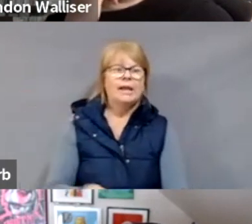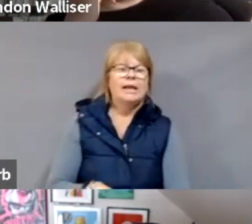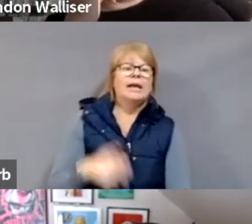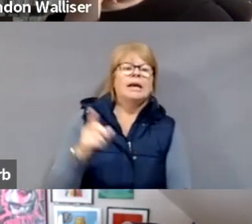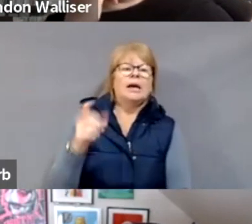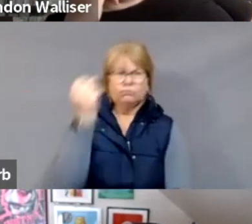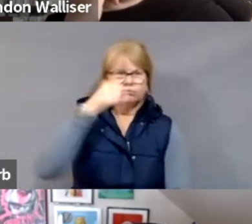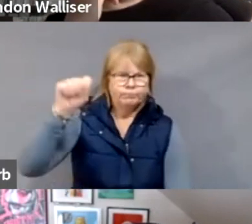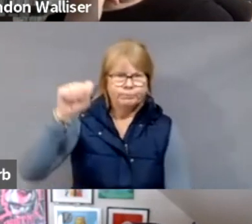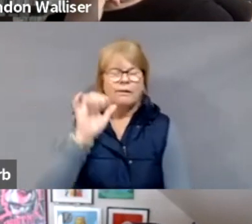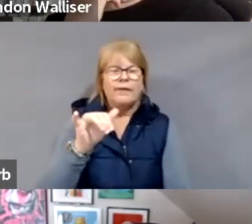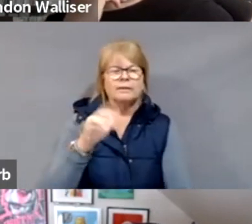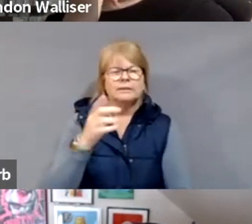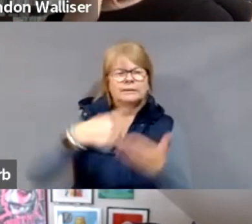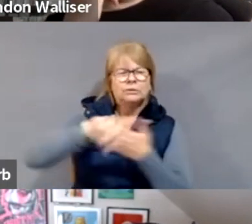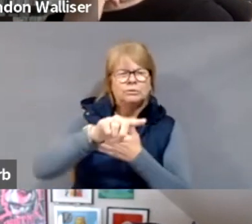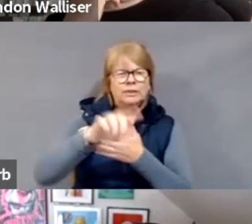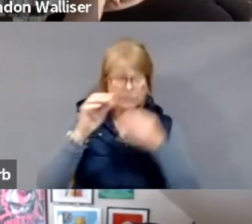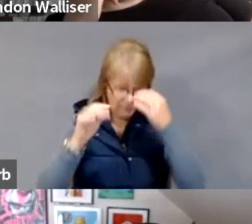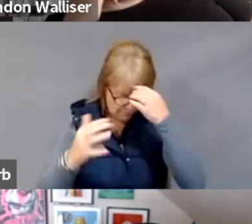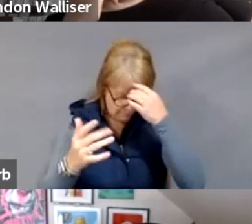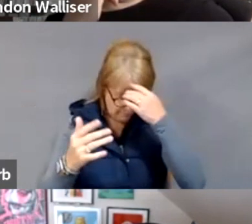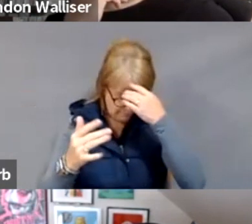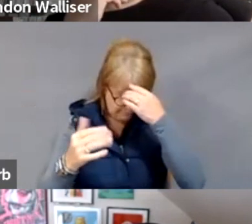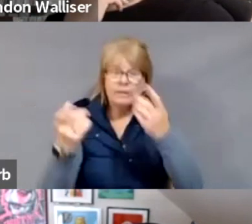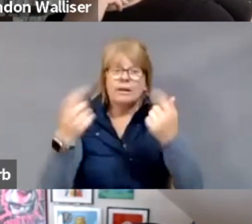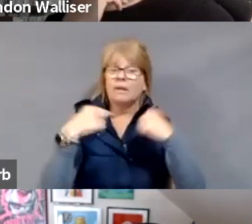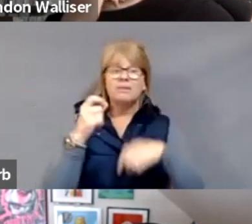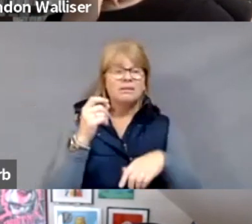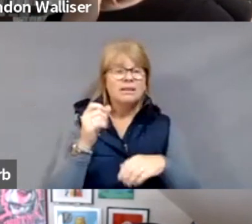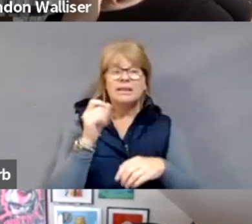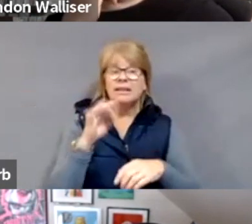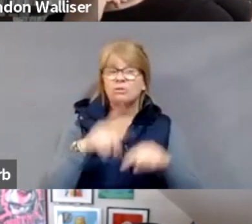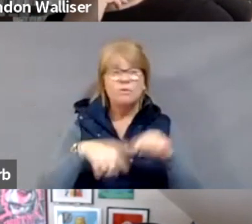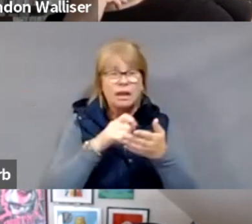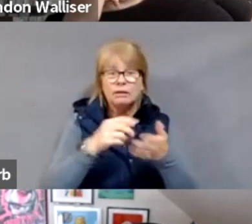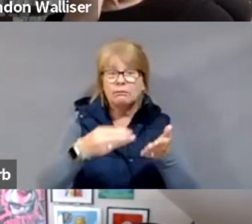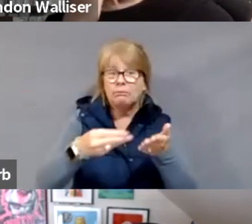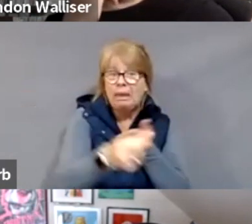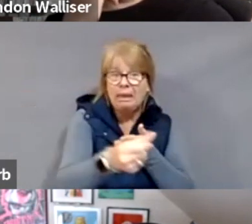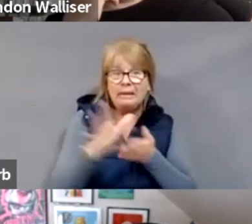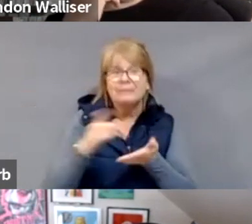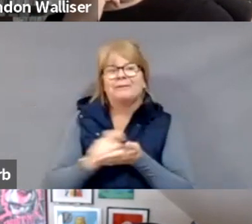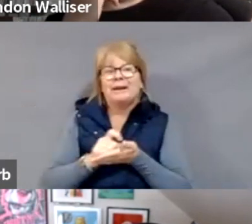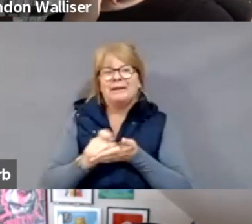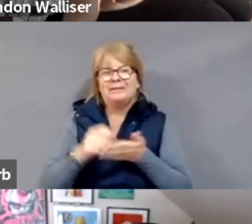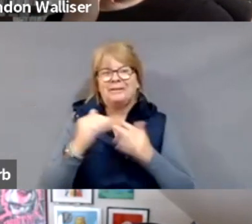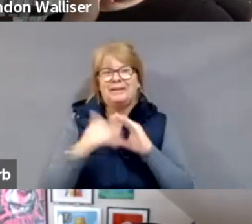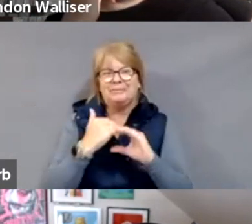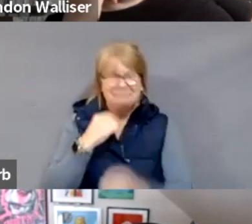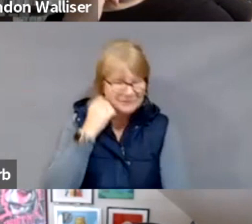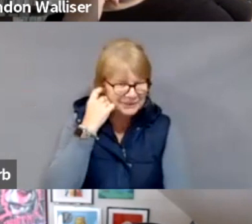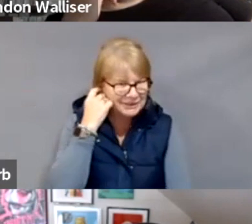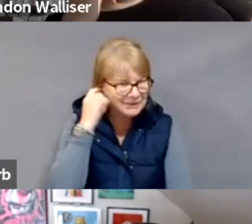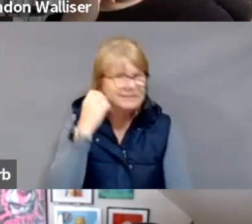Rebellion is coming up next week. Come, if you can't afford it, write me. We'll figure it out. It's